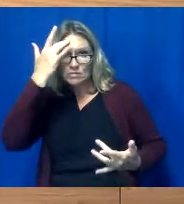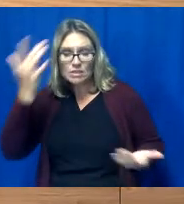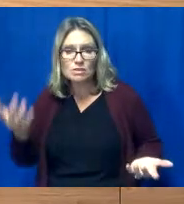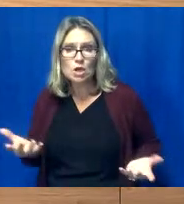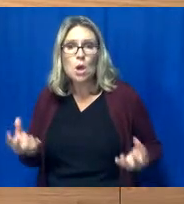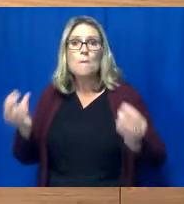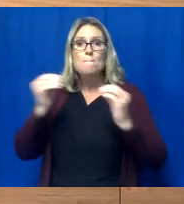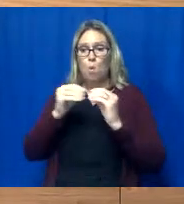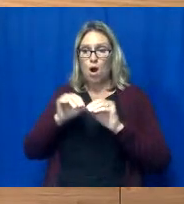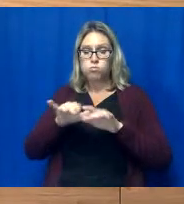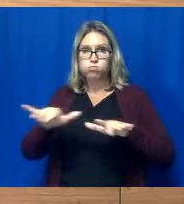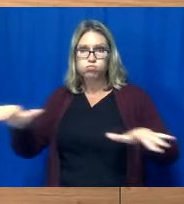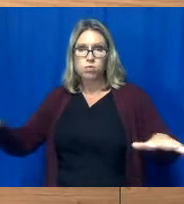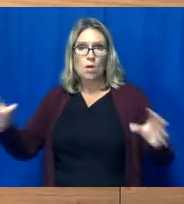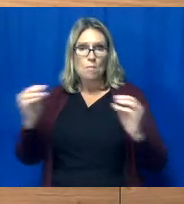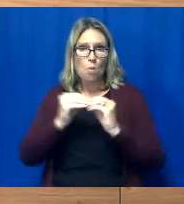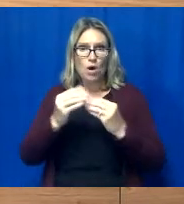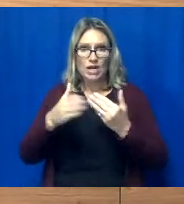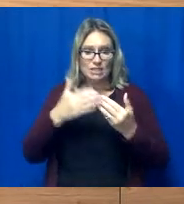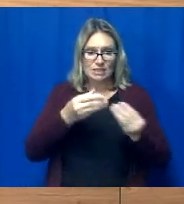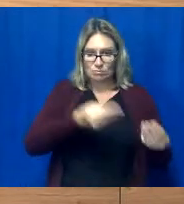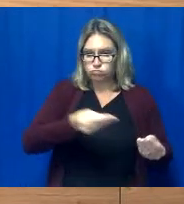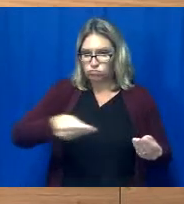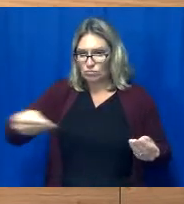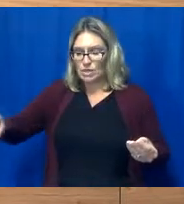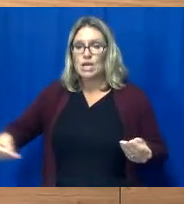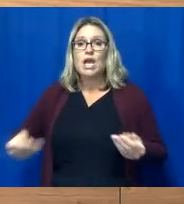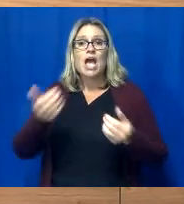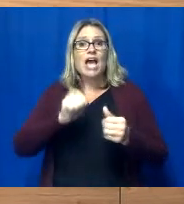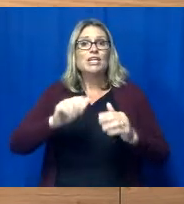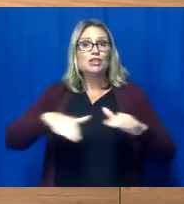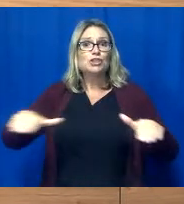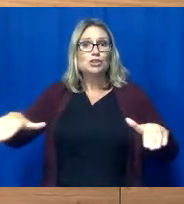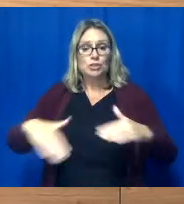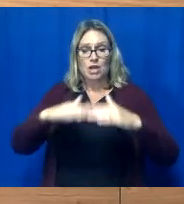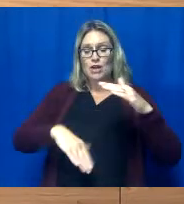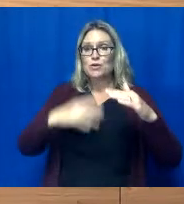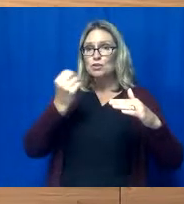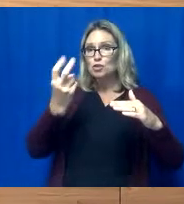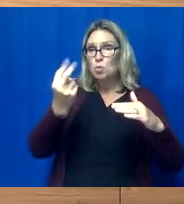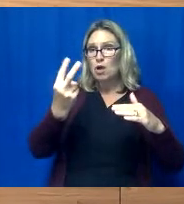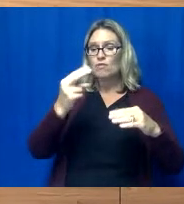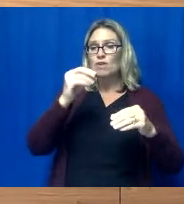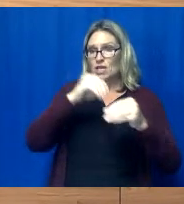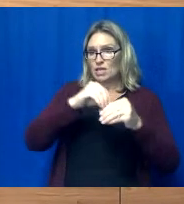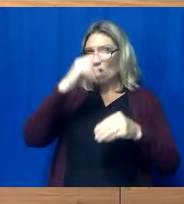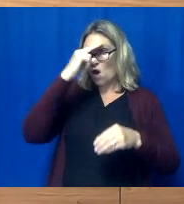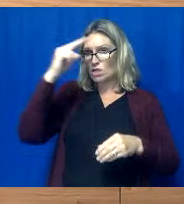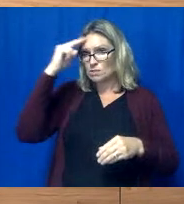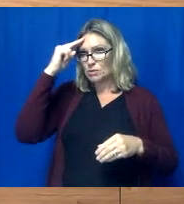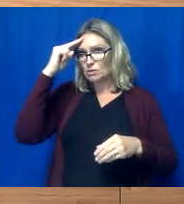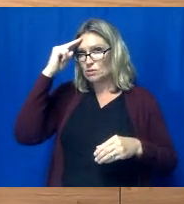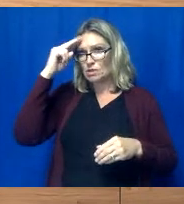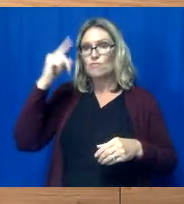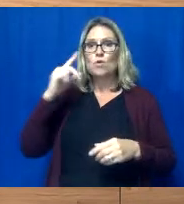contagious? And have there been any children under 12 hospitalized in New Brunswick to be treated for